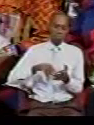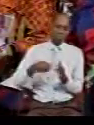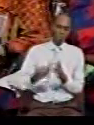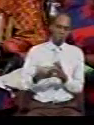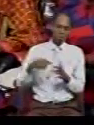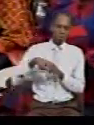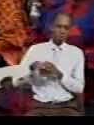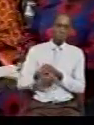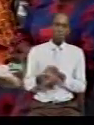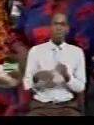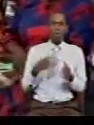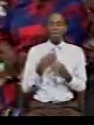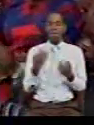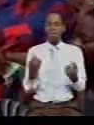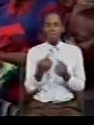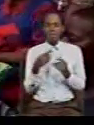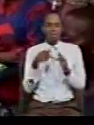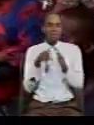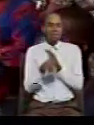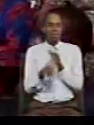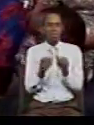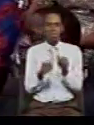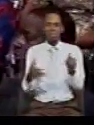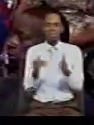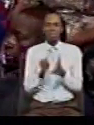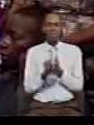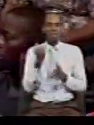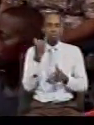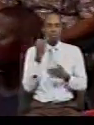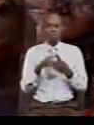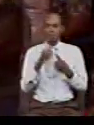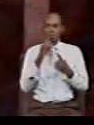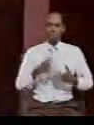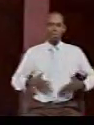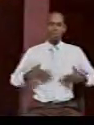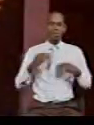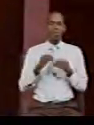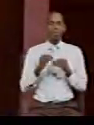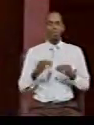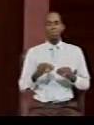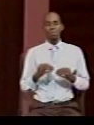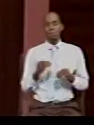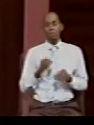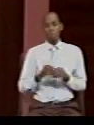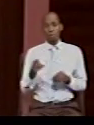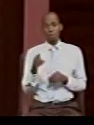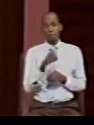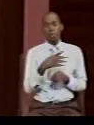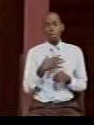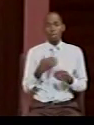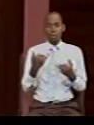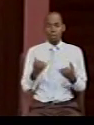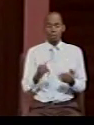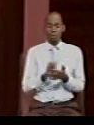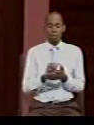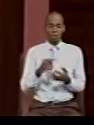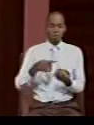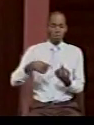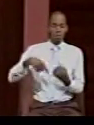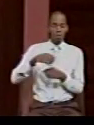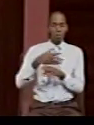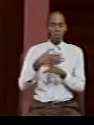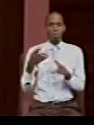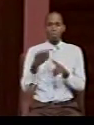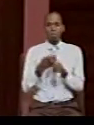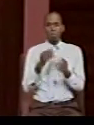kills everything that should be alive in your life. But now you turn away from that deadening sin, and you